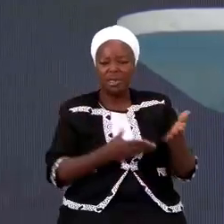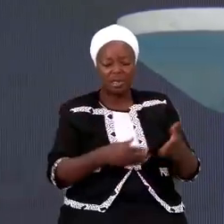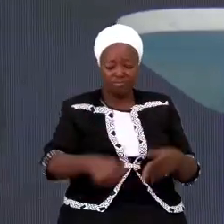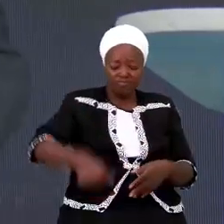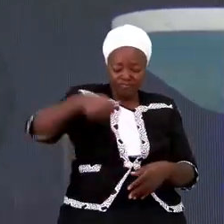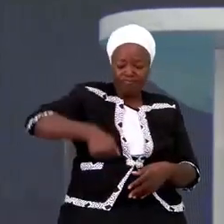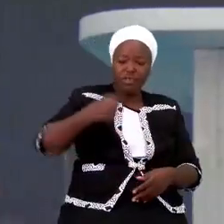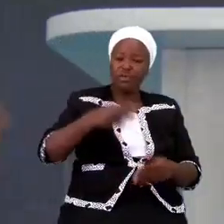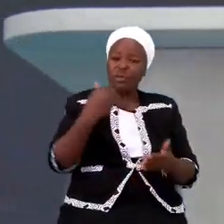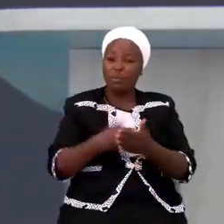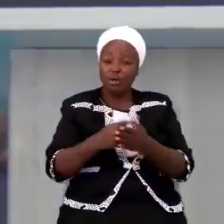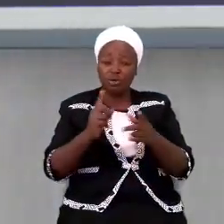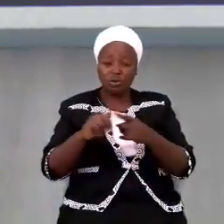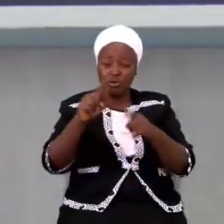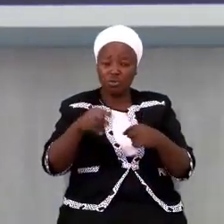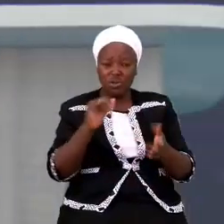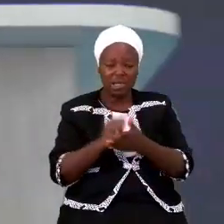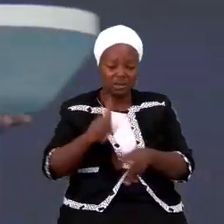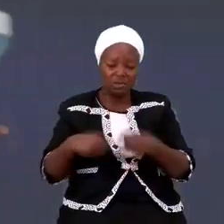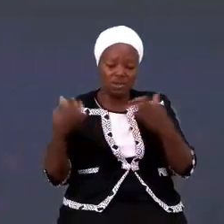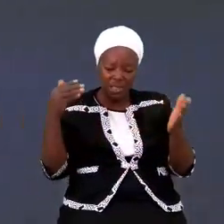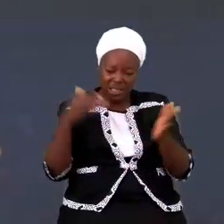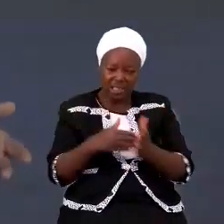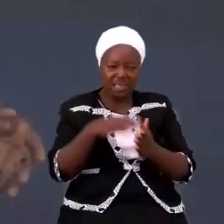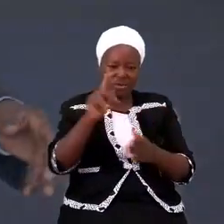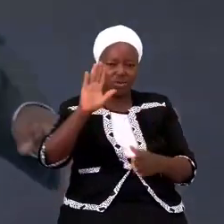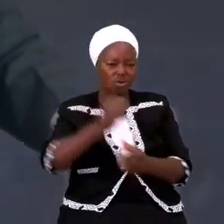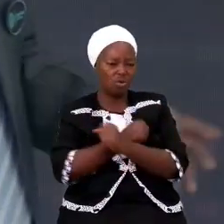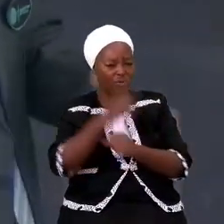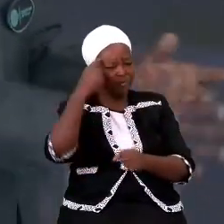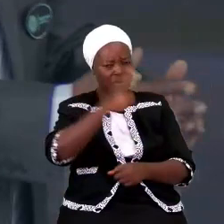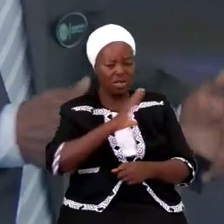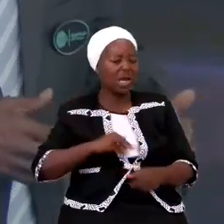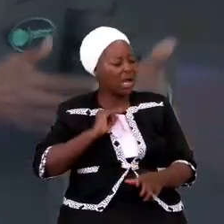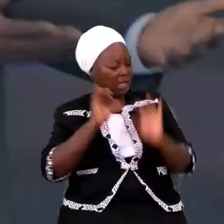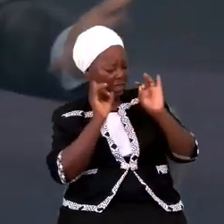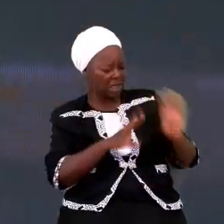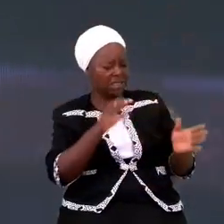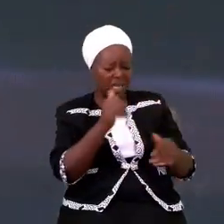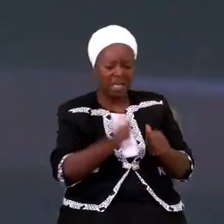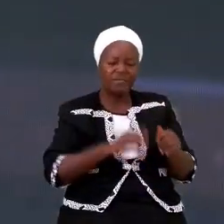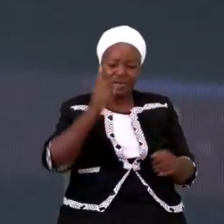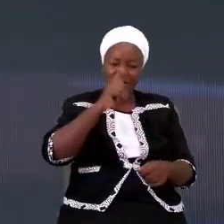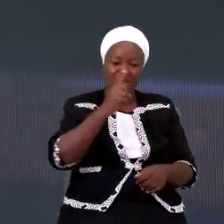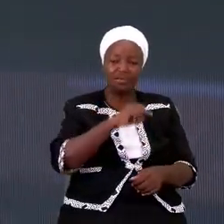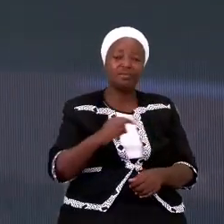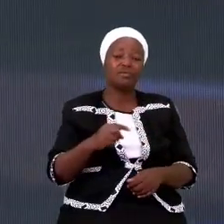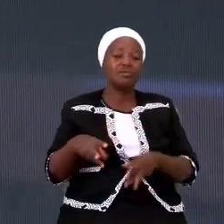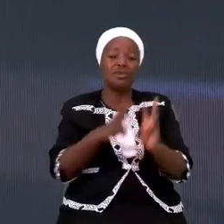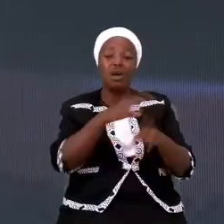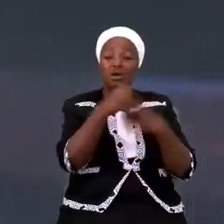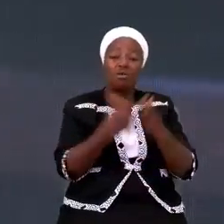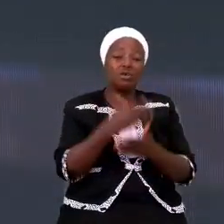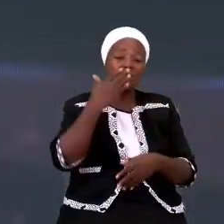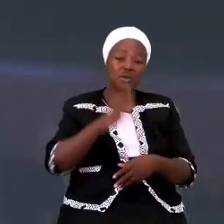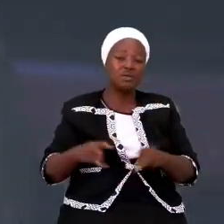hate every evil way. The world is making a proposal to you, and you say, why don't you take this, and you'll be happy, young man, you'll